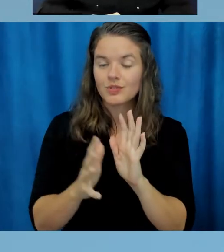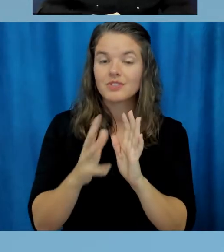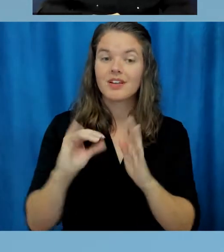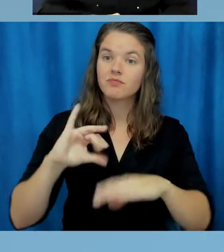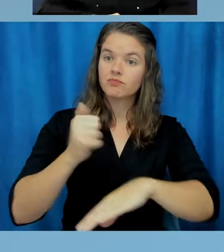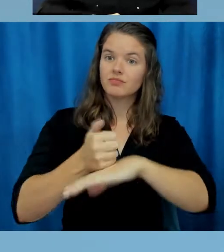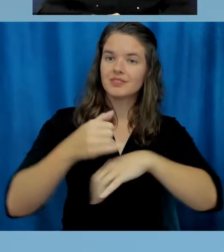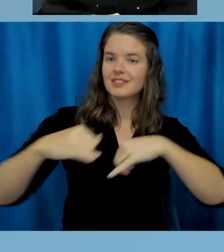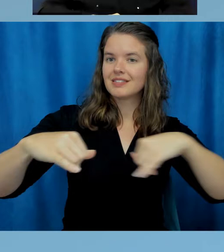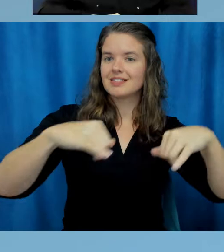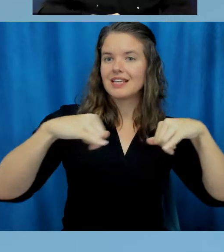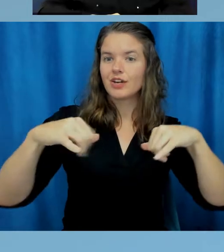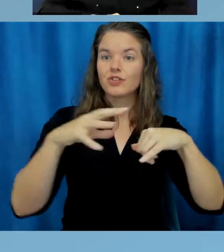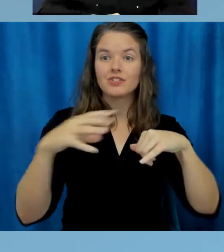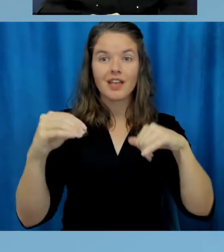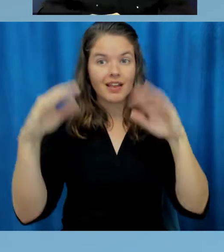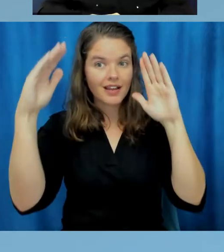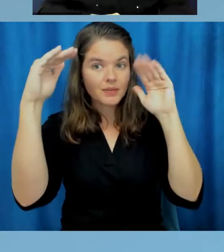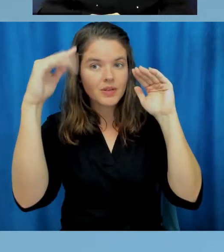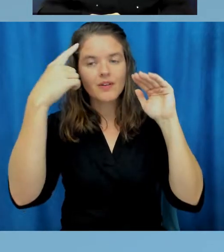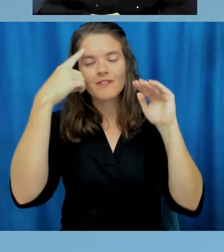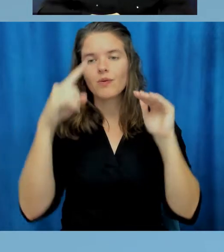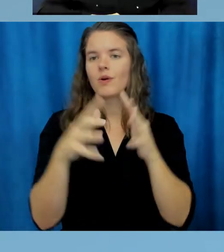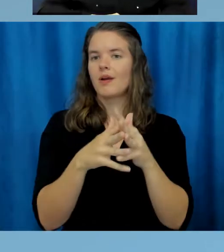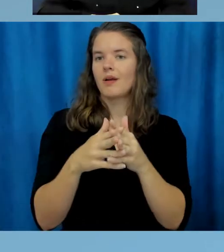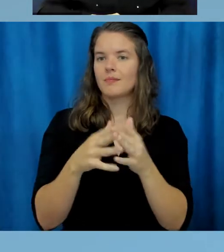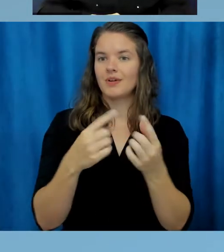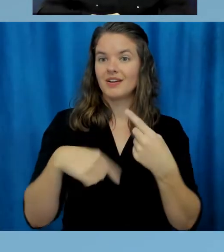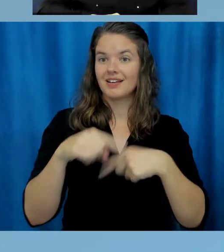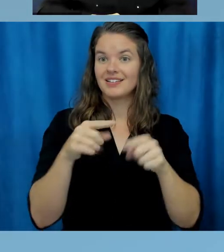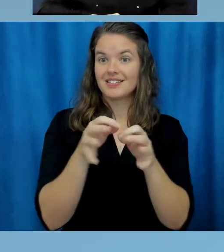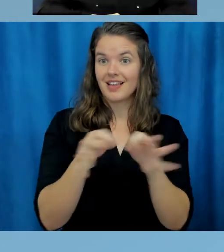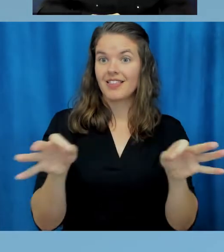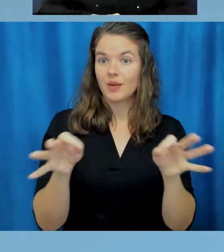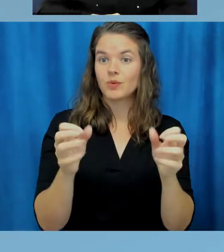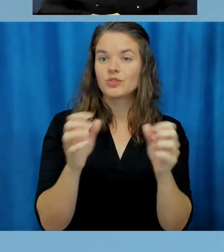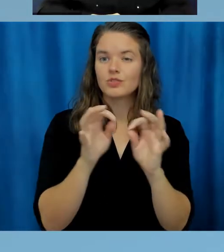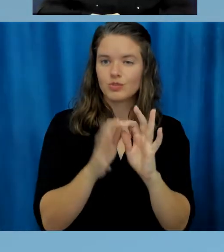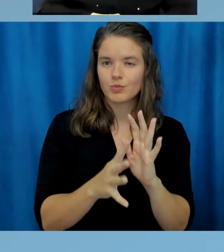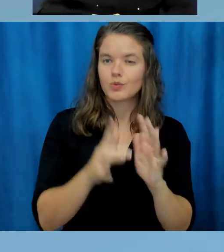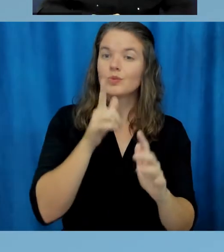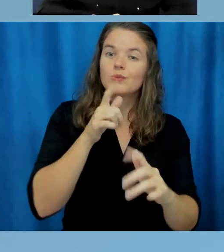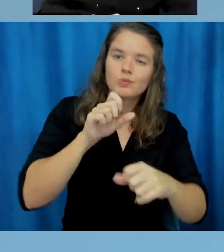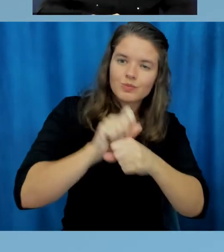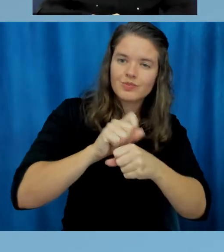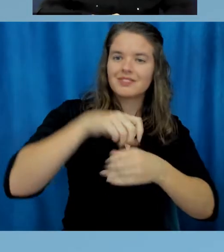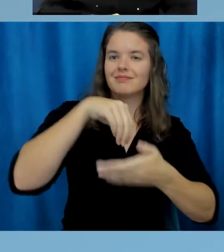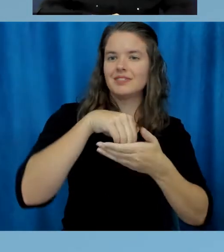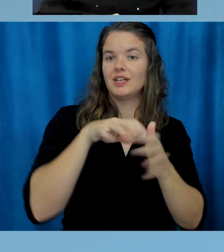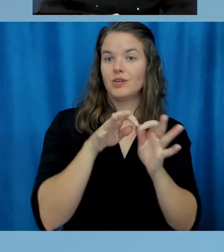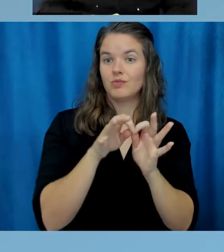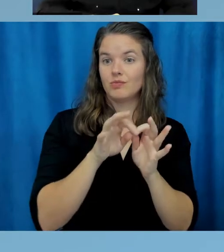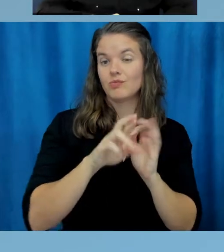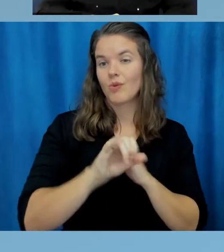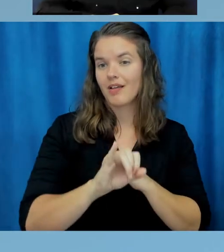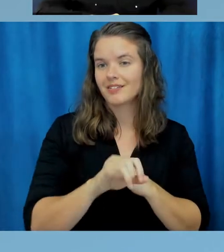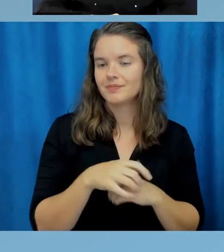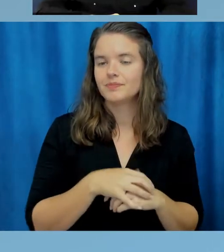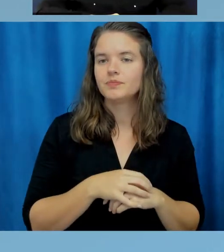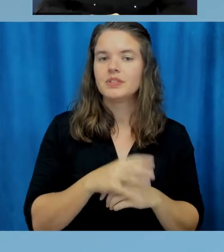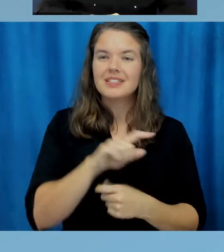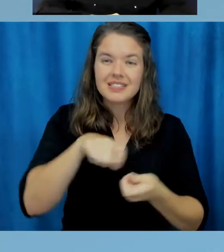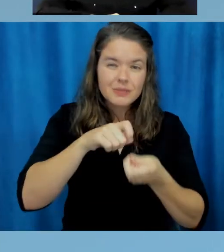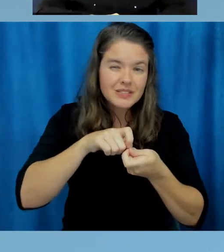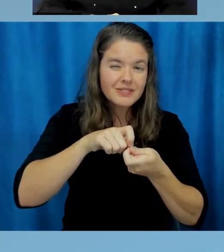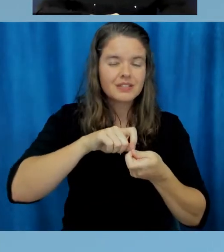and expectations of American Sign Language interpreters working in Rhode Island, specifically in regards to